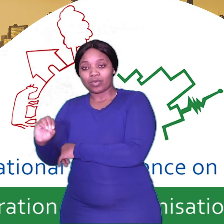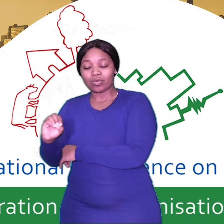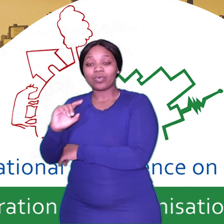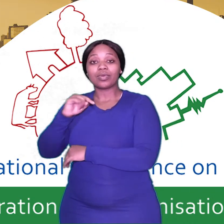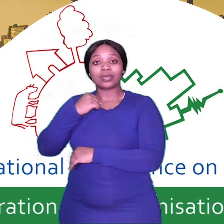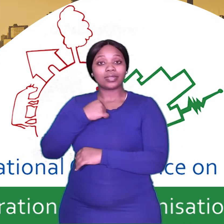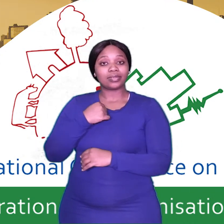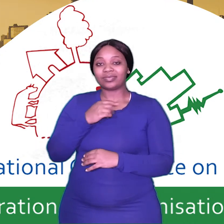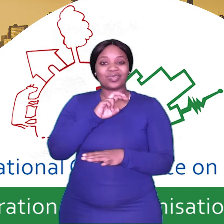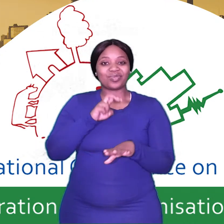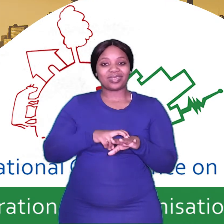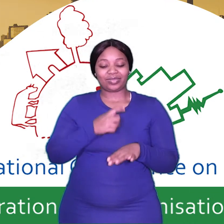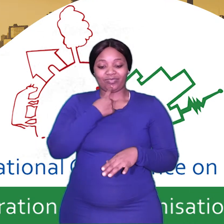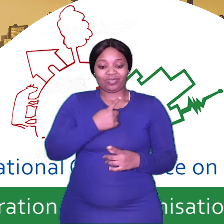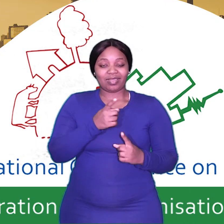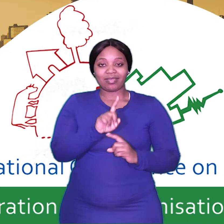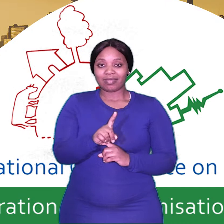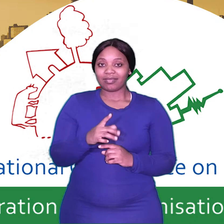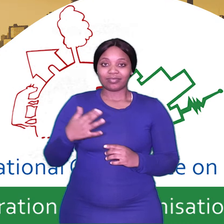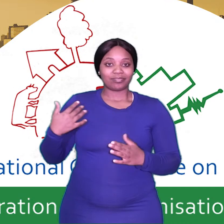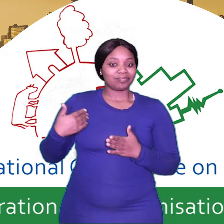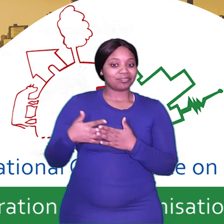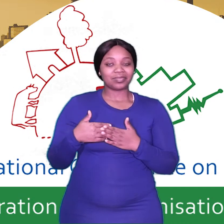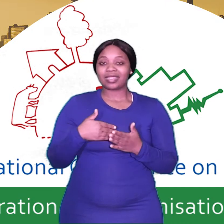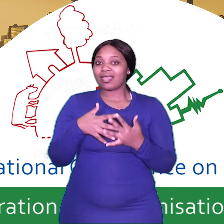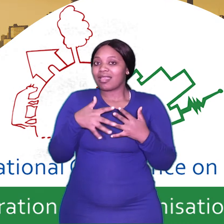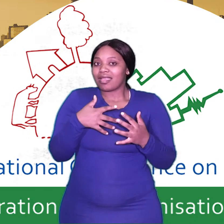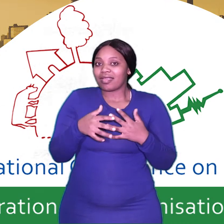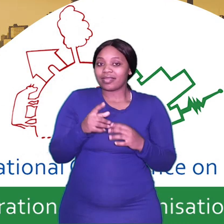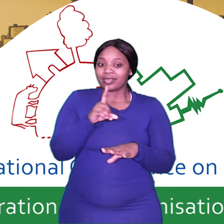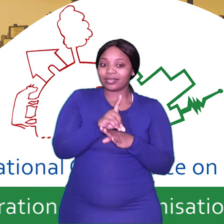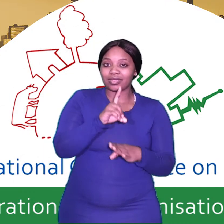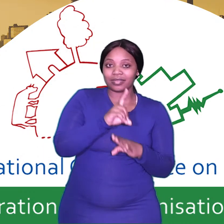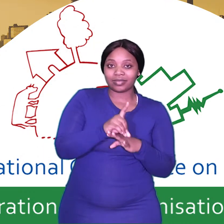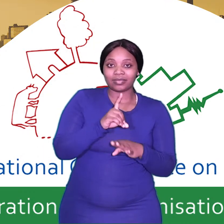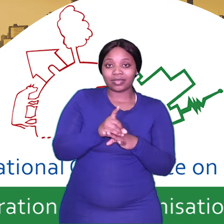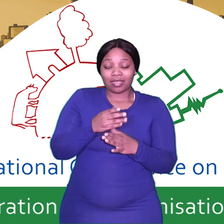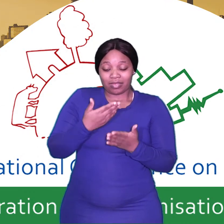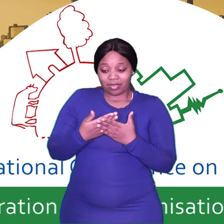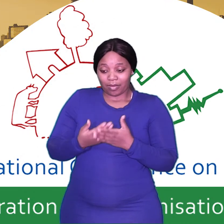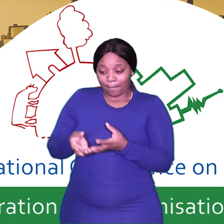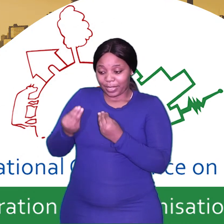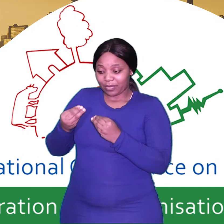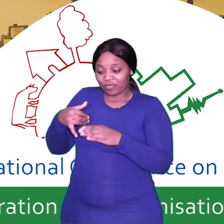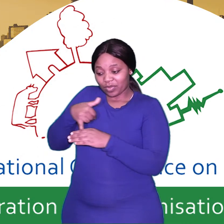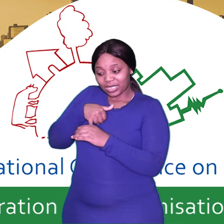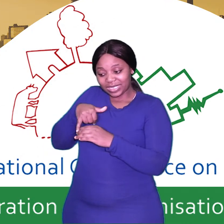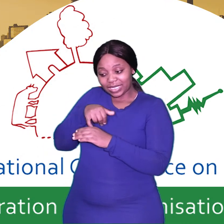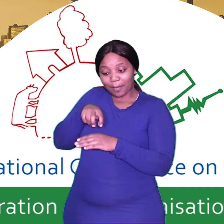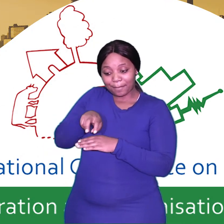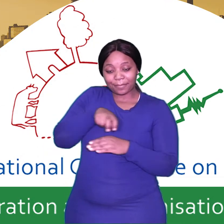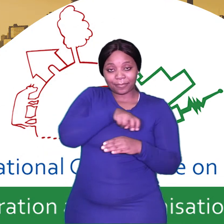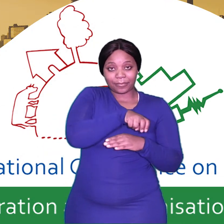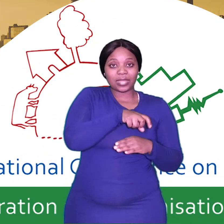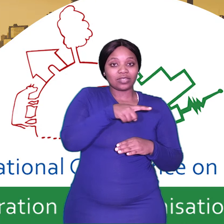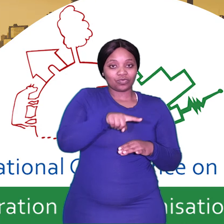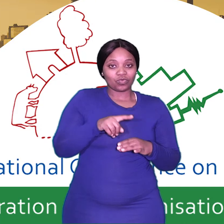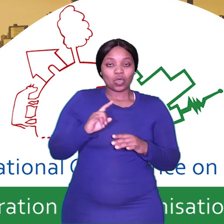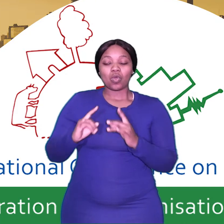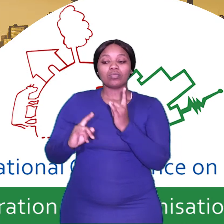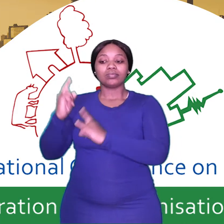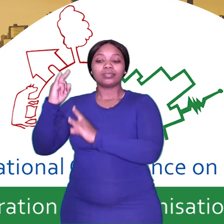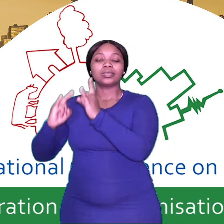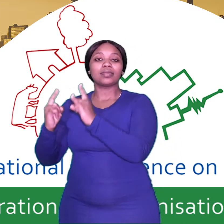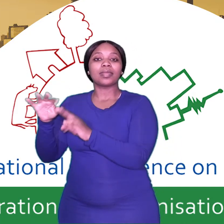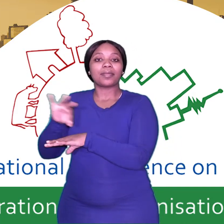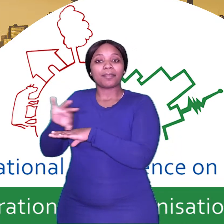that any data on particularly internal migration is important, for urban planning, delivery